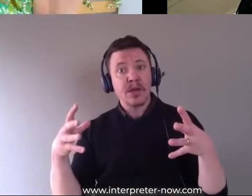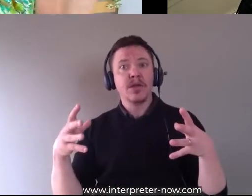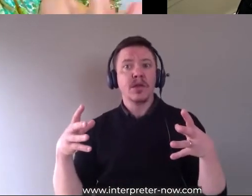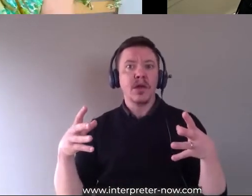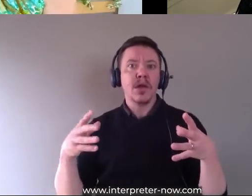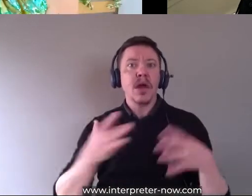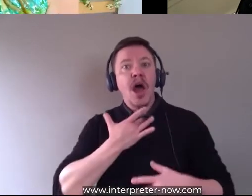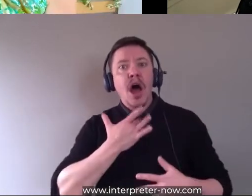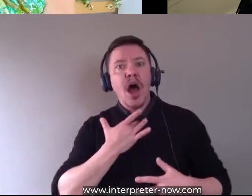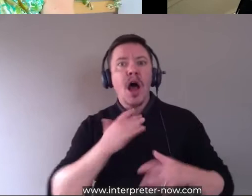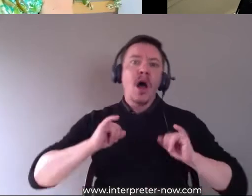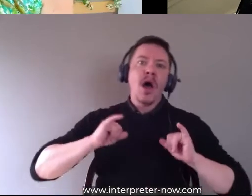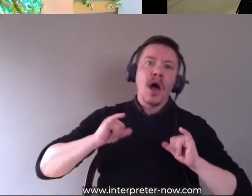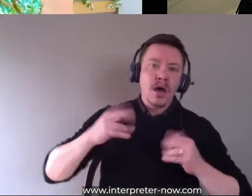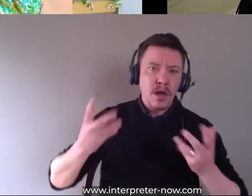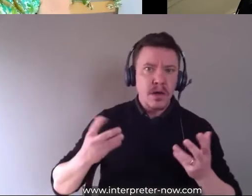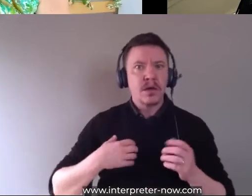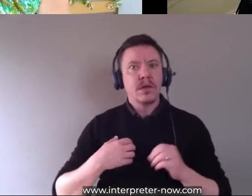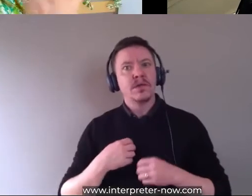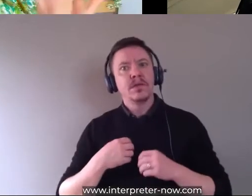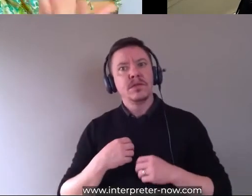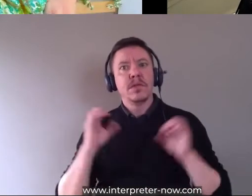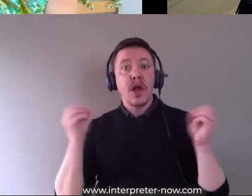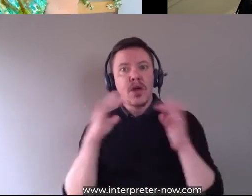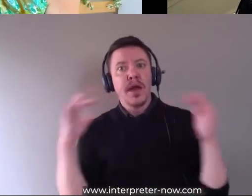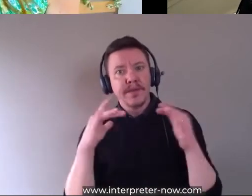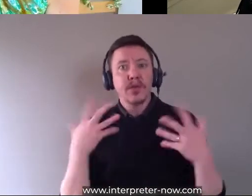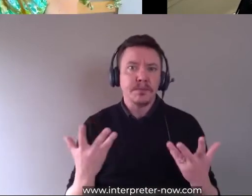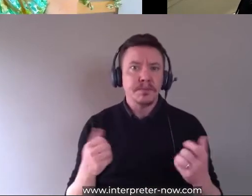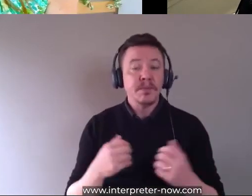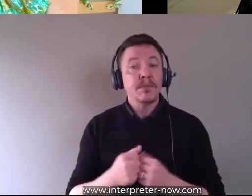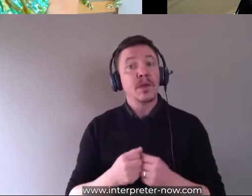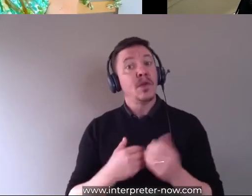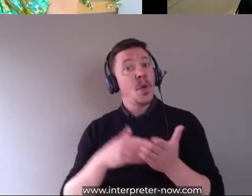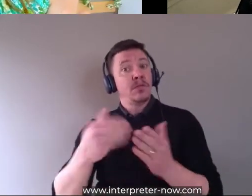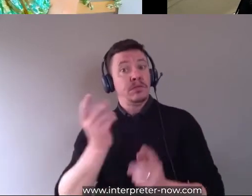they realize, we have a problem. And so many people ask me,